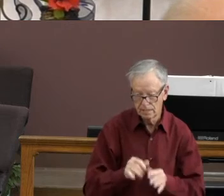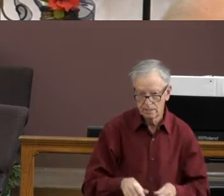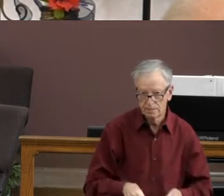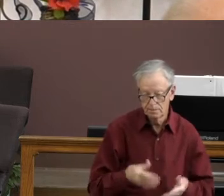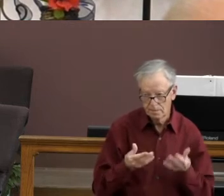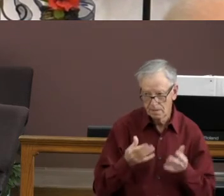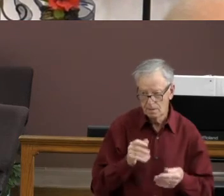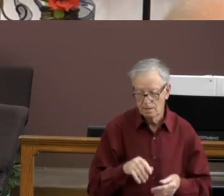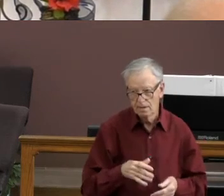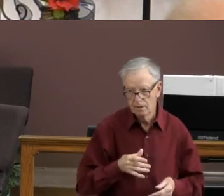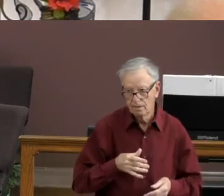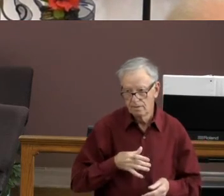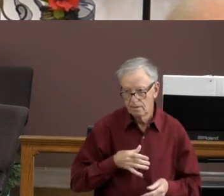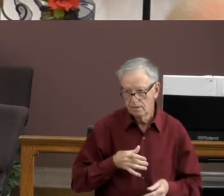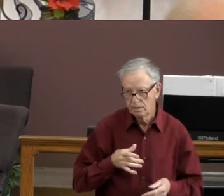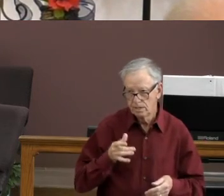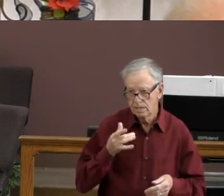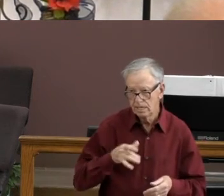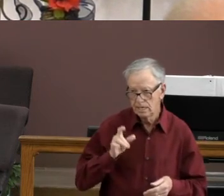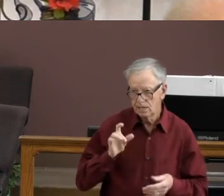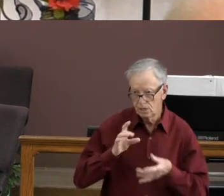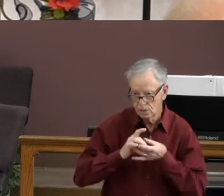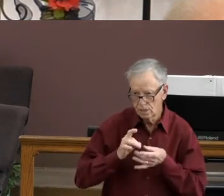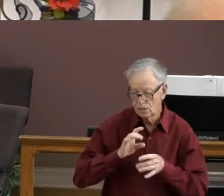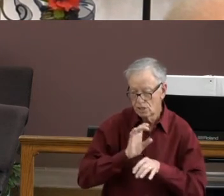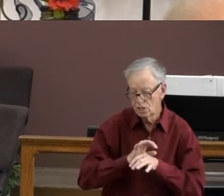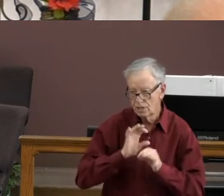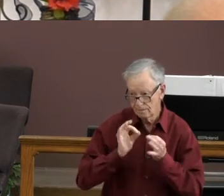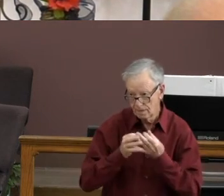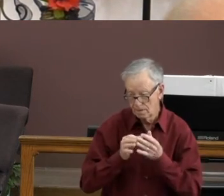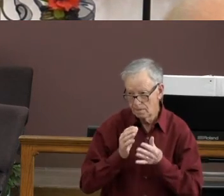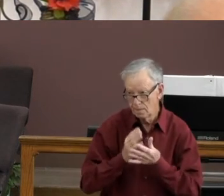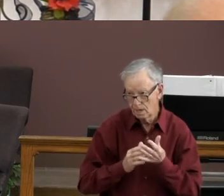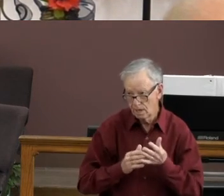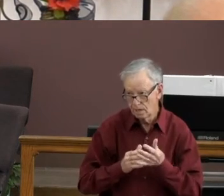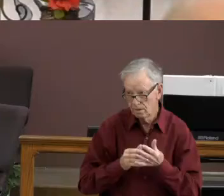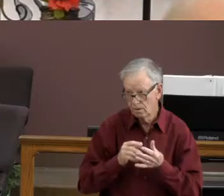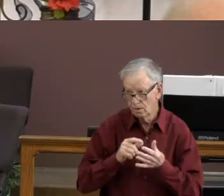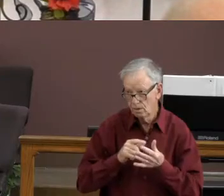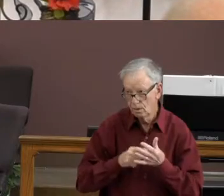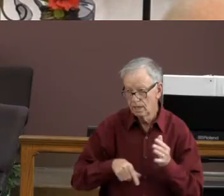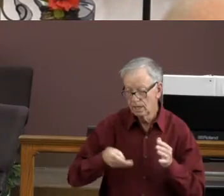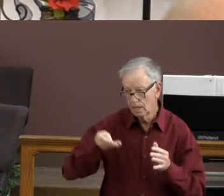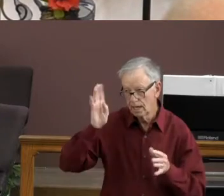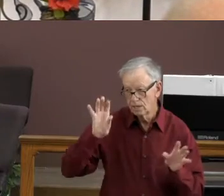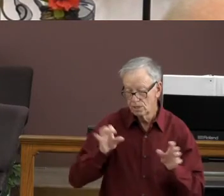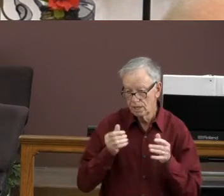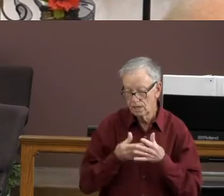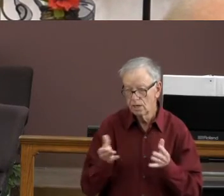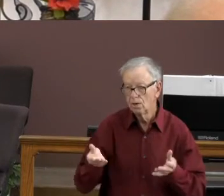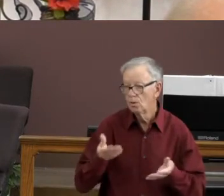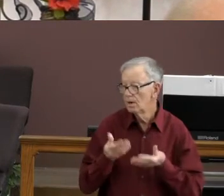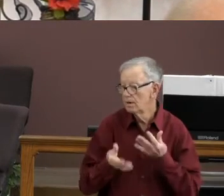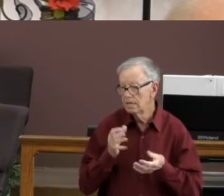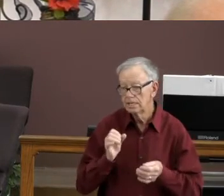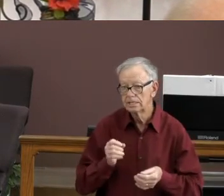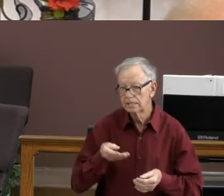Maybe you need to join this church family and become a part of what God is doing here. Whatever it is that God is saying to